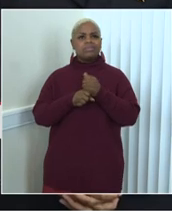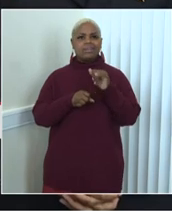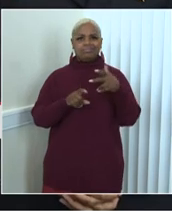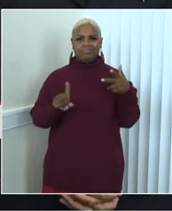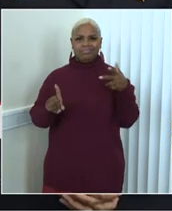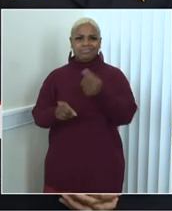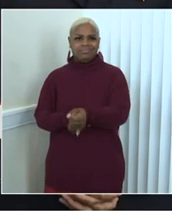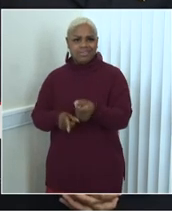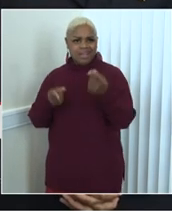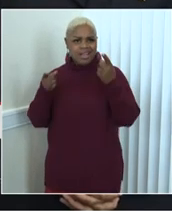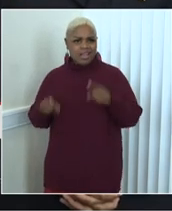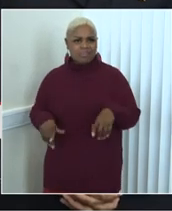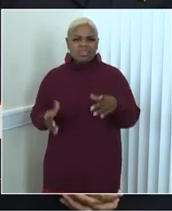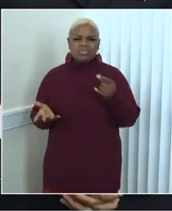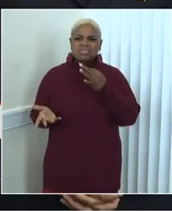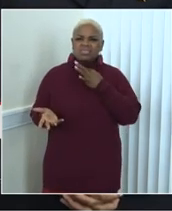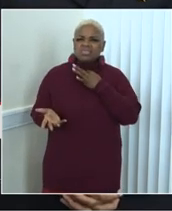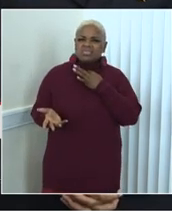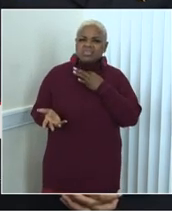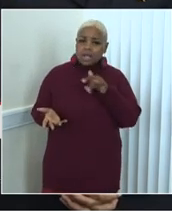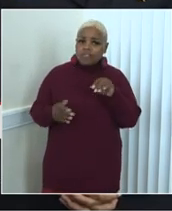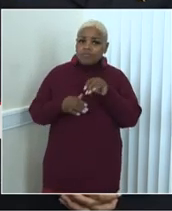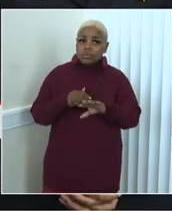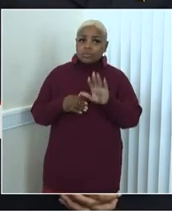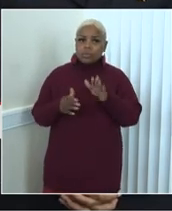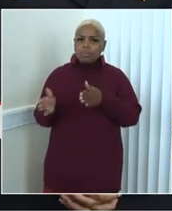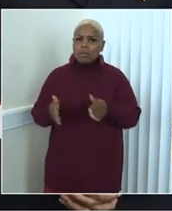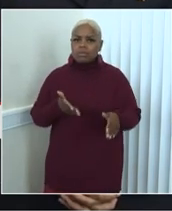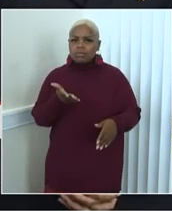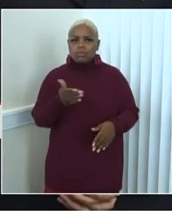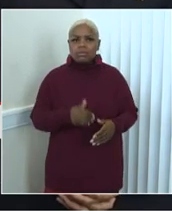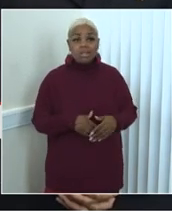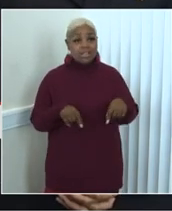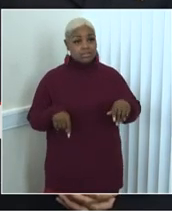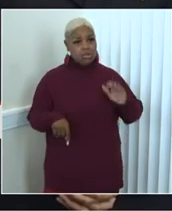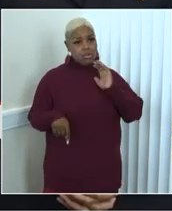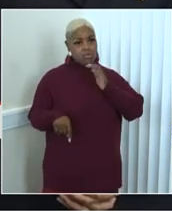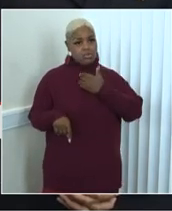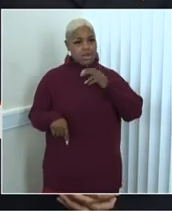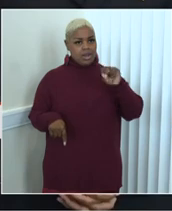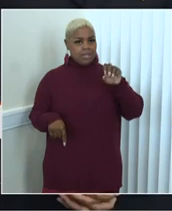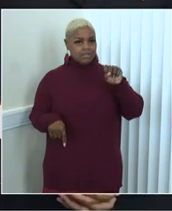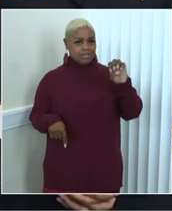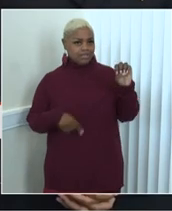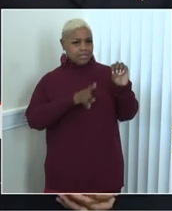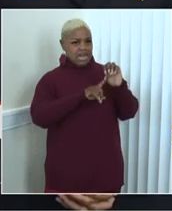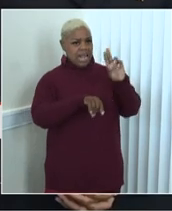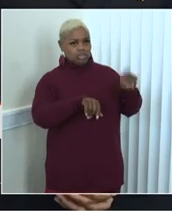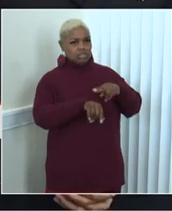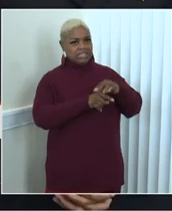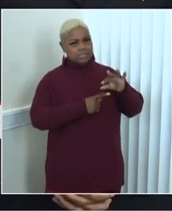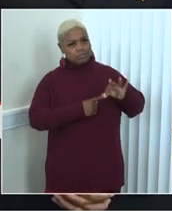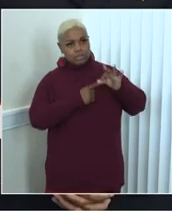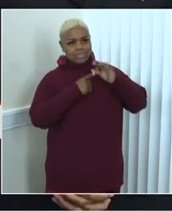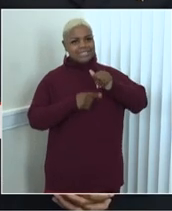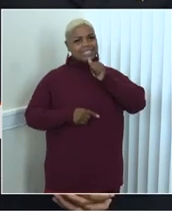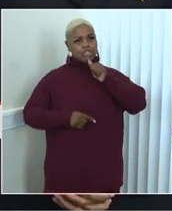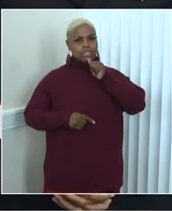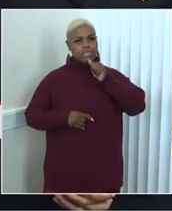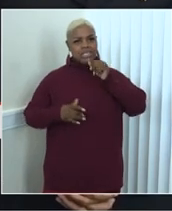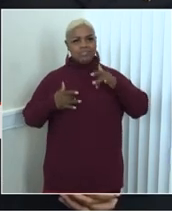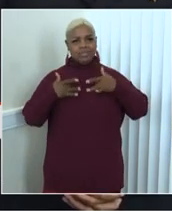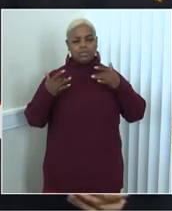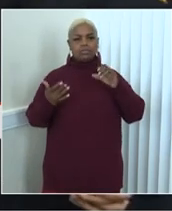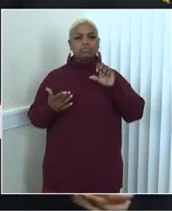plans? So this is a national special security event, our 5th one in 12 months here in D.C., 83rd overall. Those type of